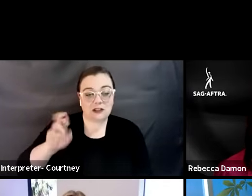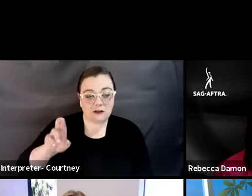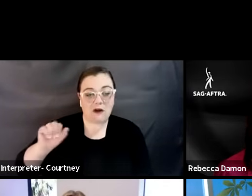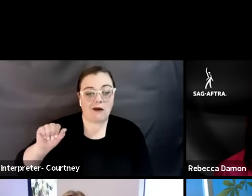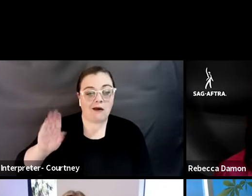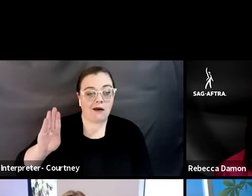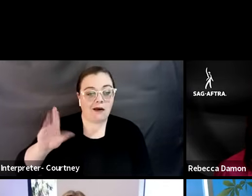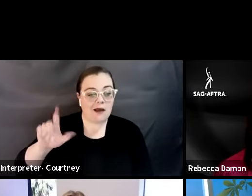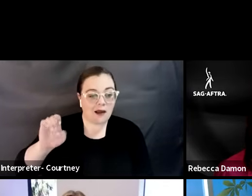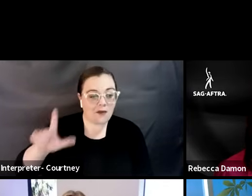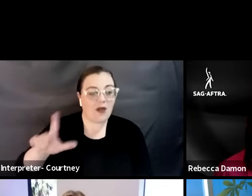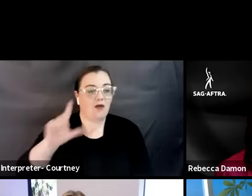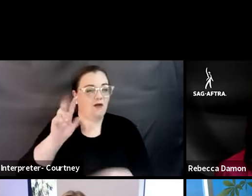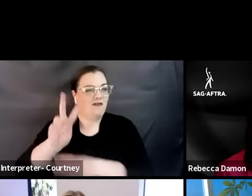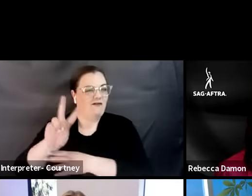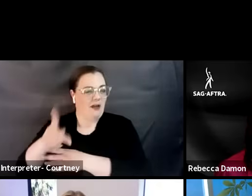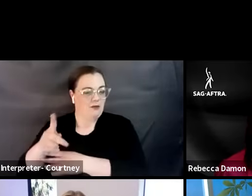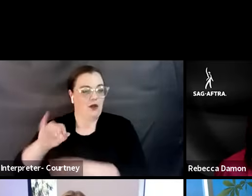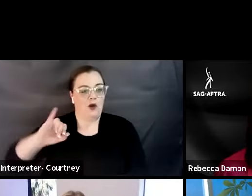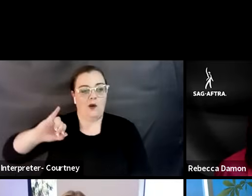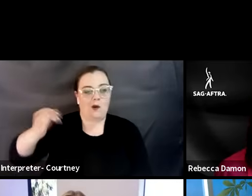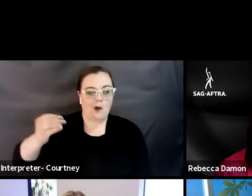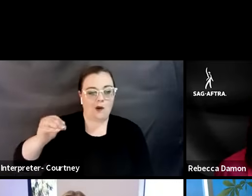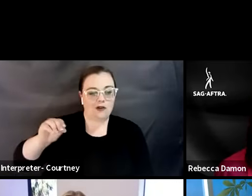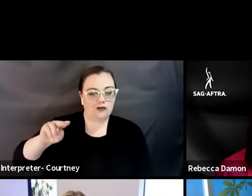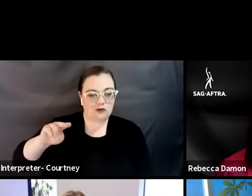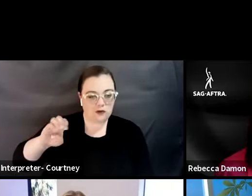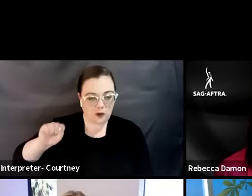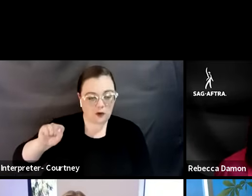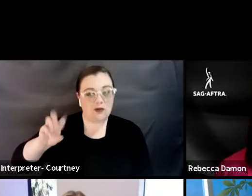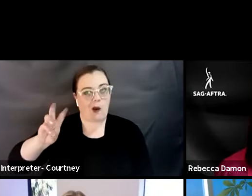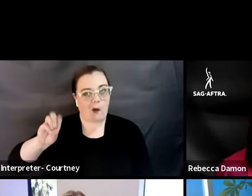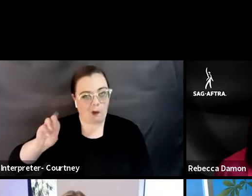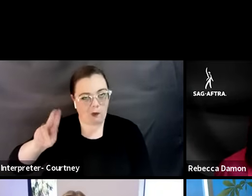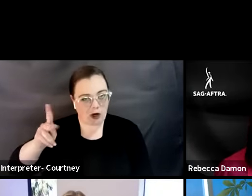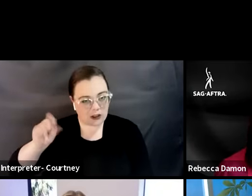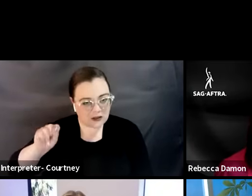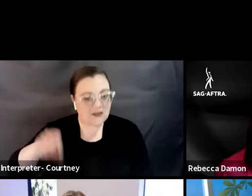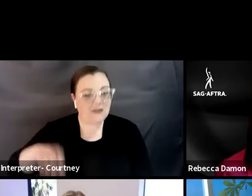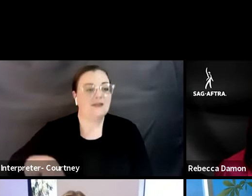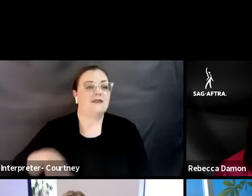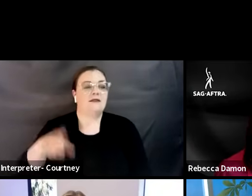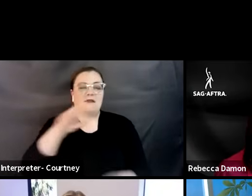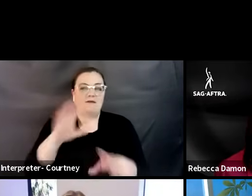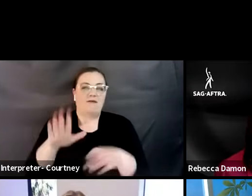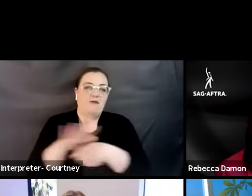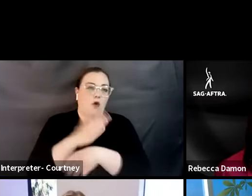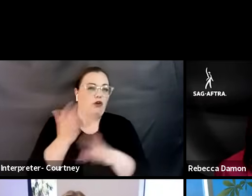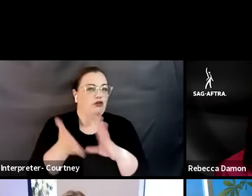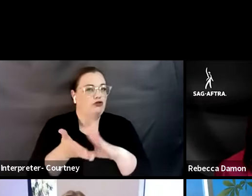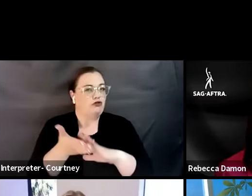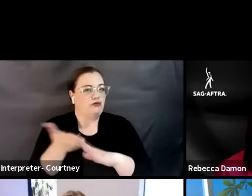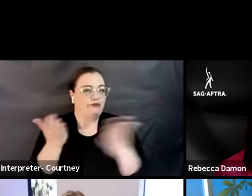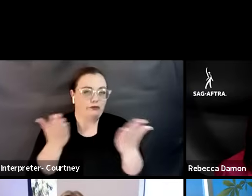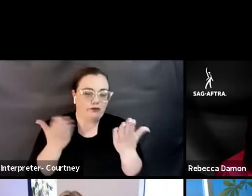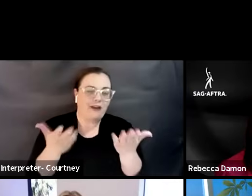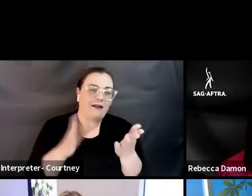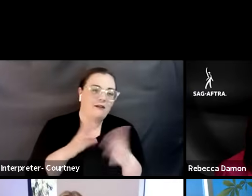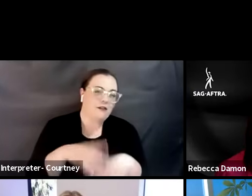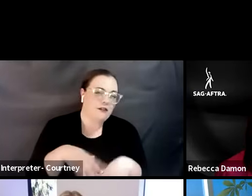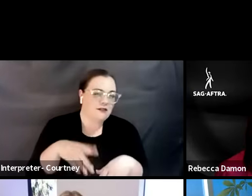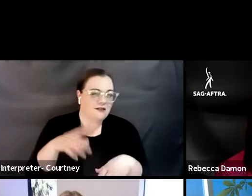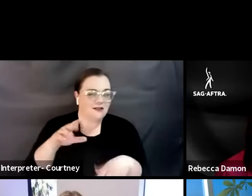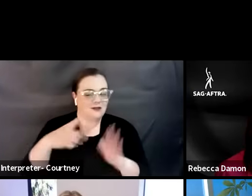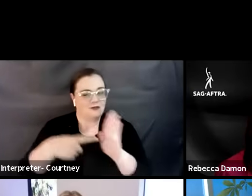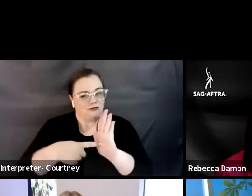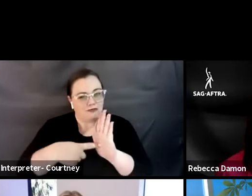marketing, and branding consultancy in New York and Los Angeles. She provides or represents an elite roster of talent, lifestyle,